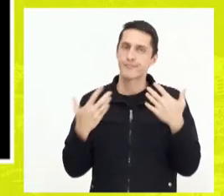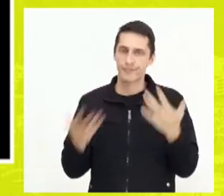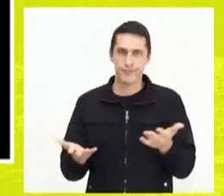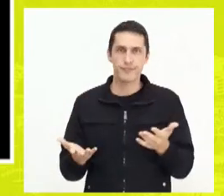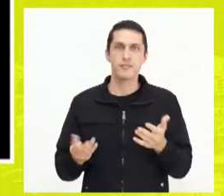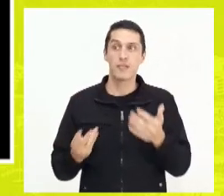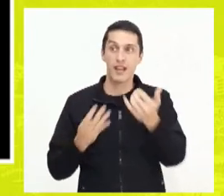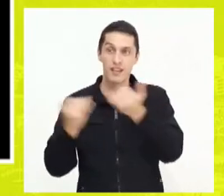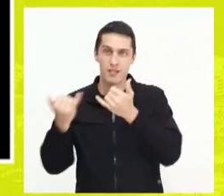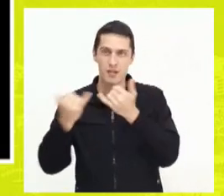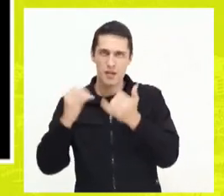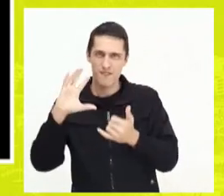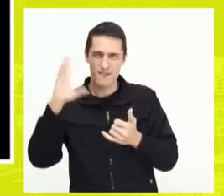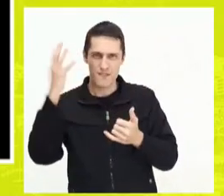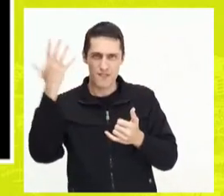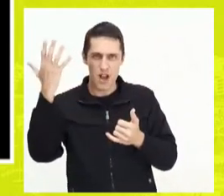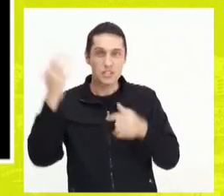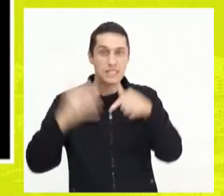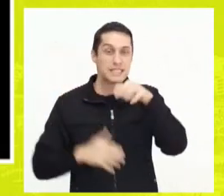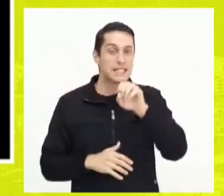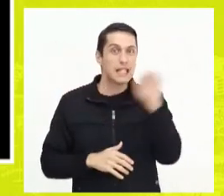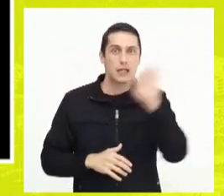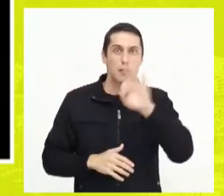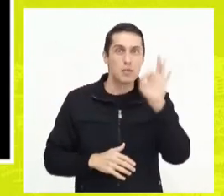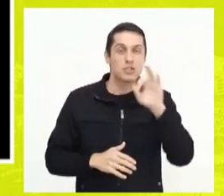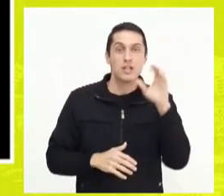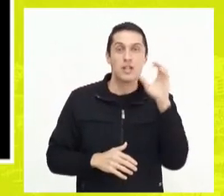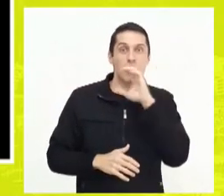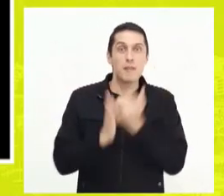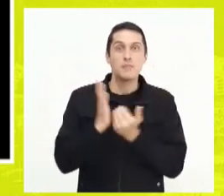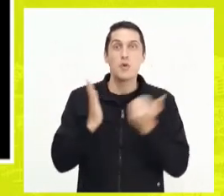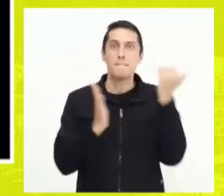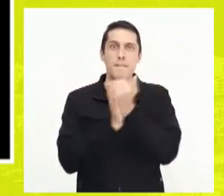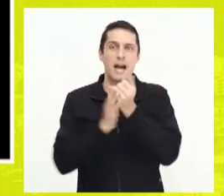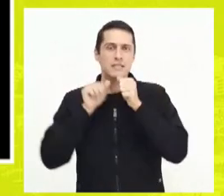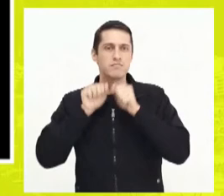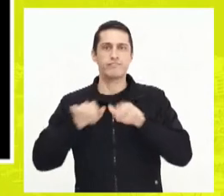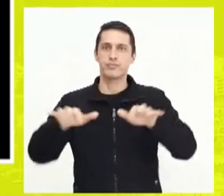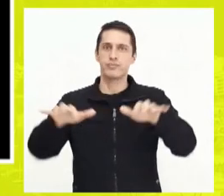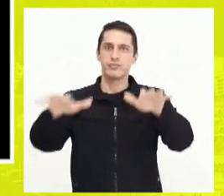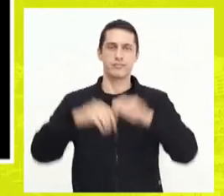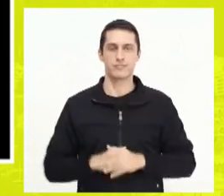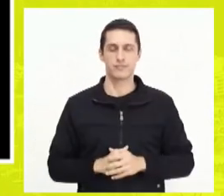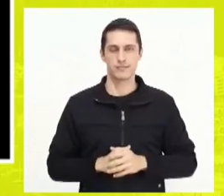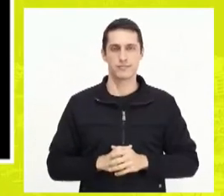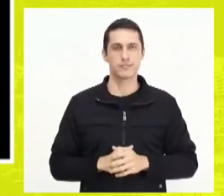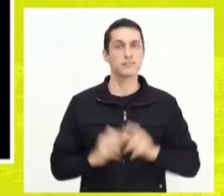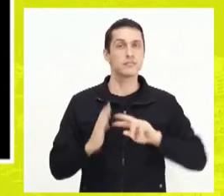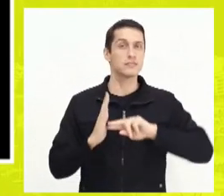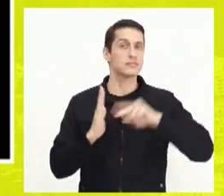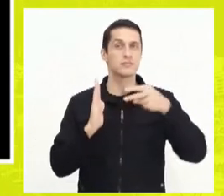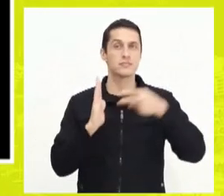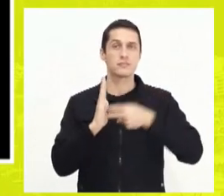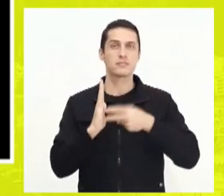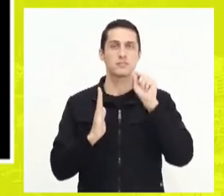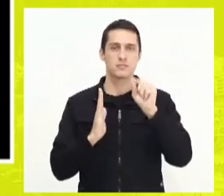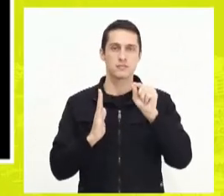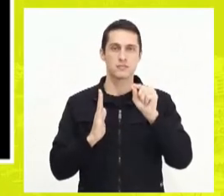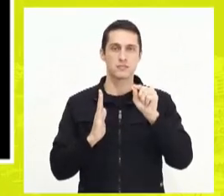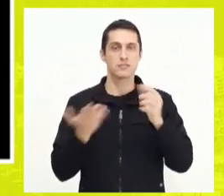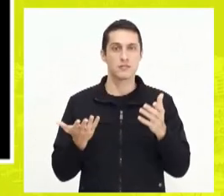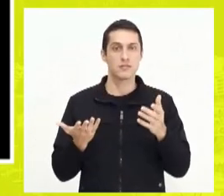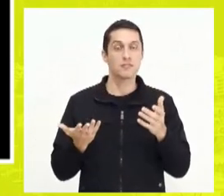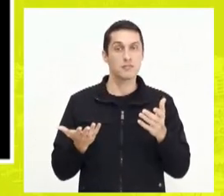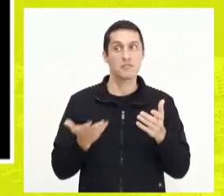misinformation i means information 70 percent more power for that information and this